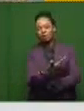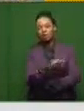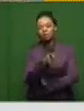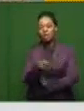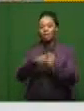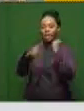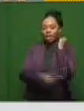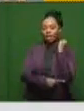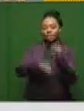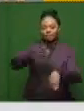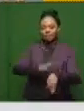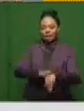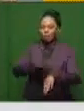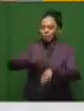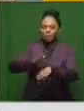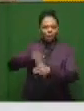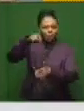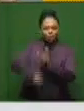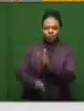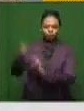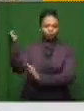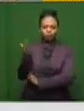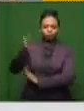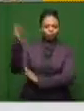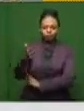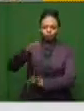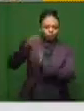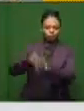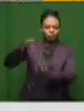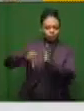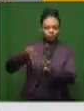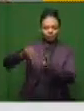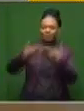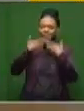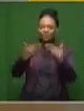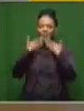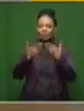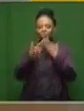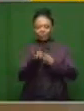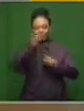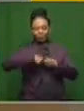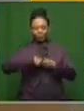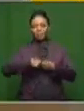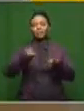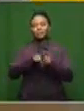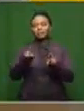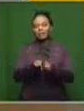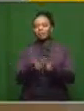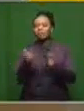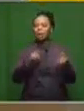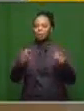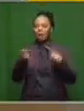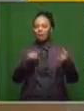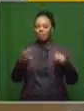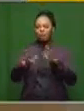to be the last time we there is so much more to talk about and thank you so very very much for joining this conversation and to you for uh sending us your questions your